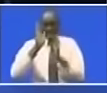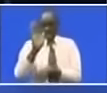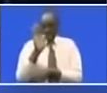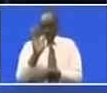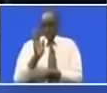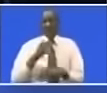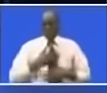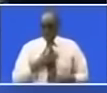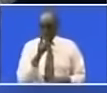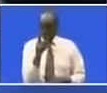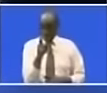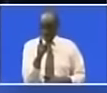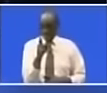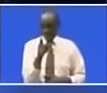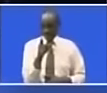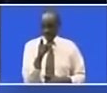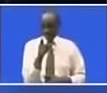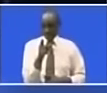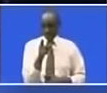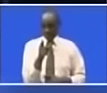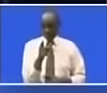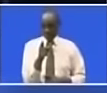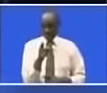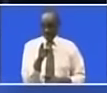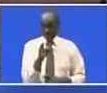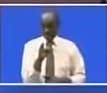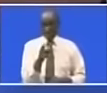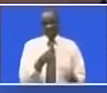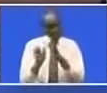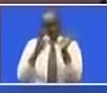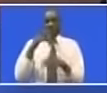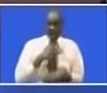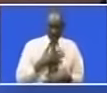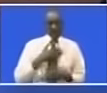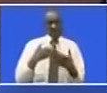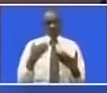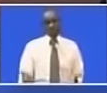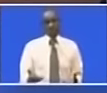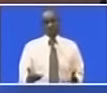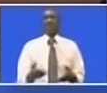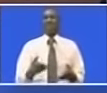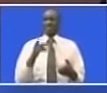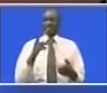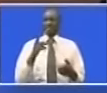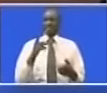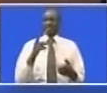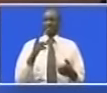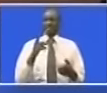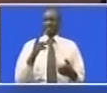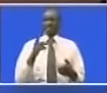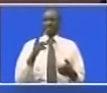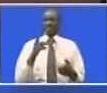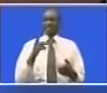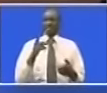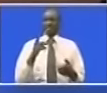system is the first past the post. It is a very